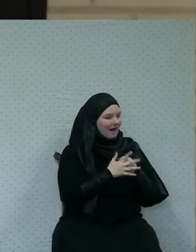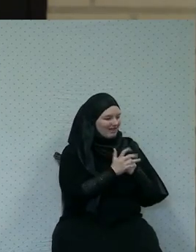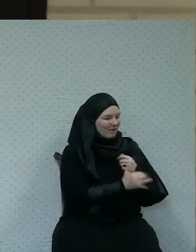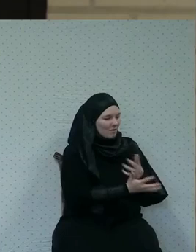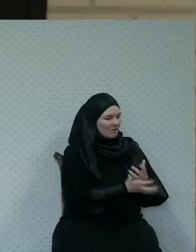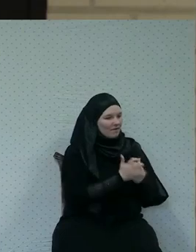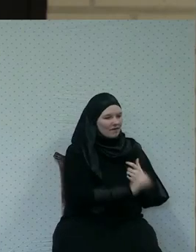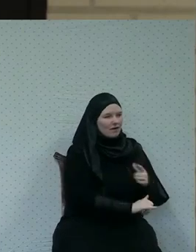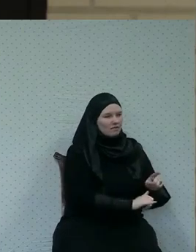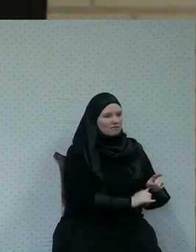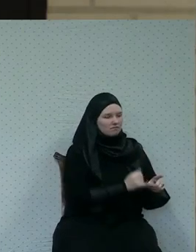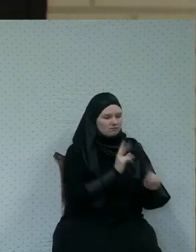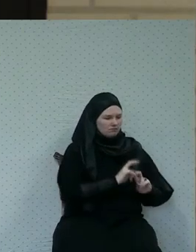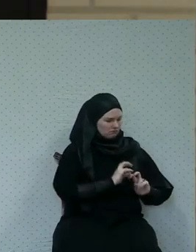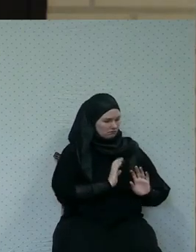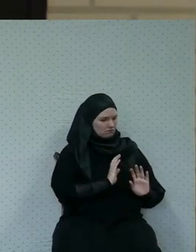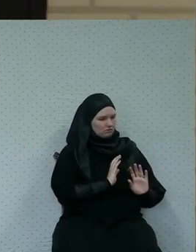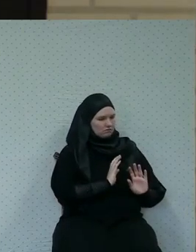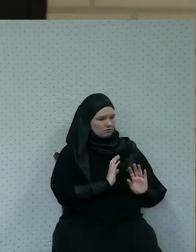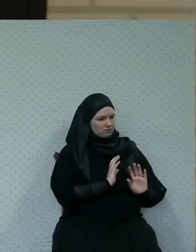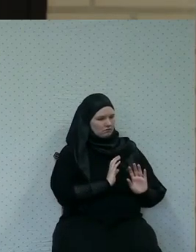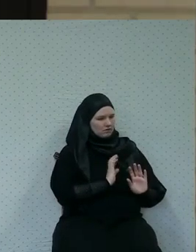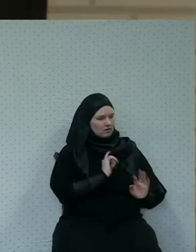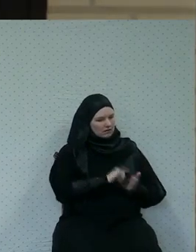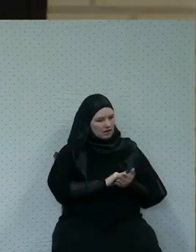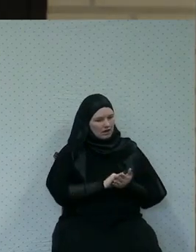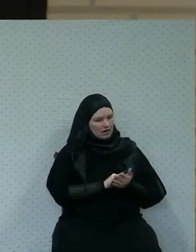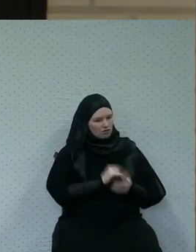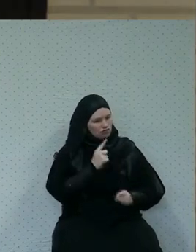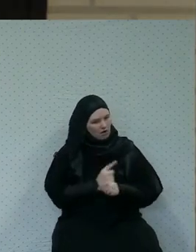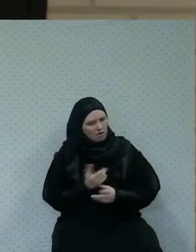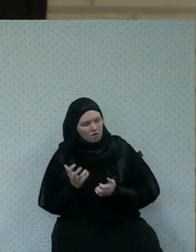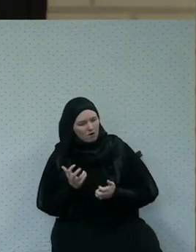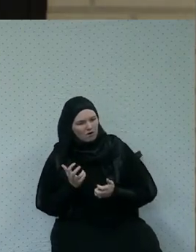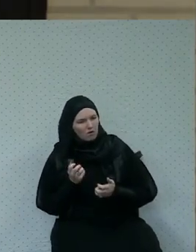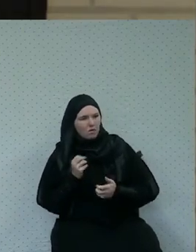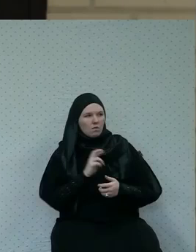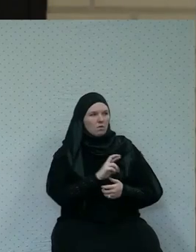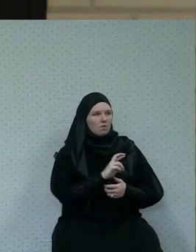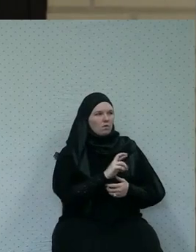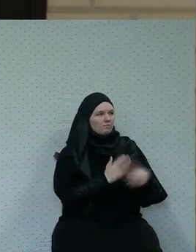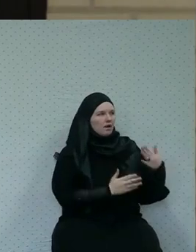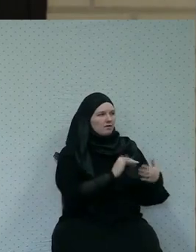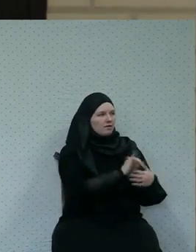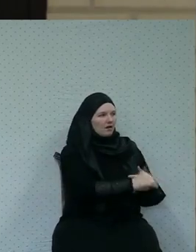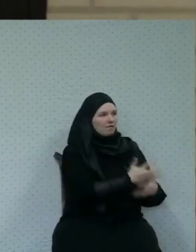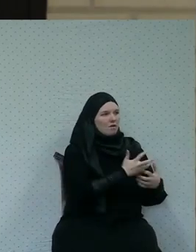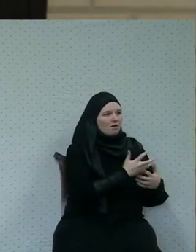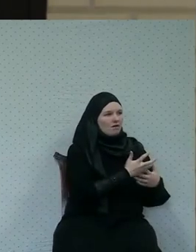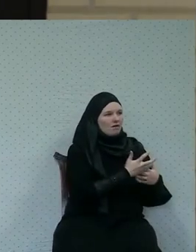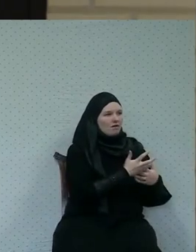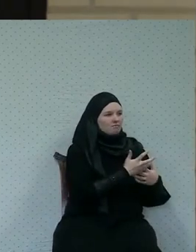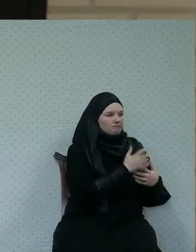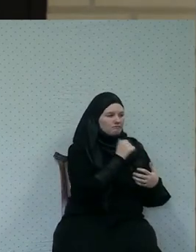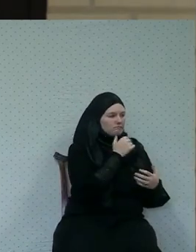question, are we satisfying this desire in the right way or in the wrong way, in the